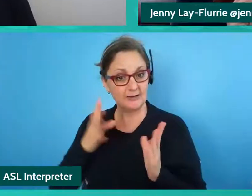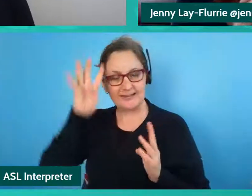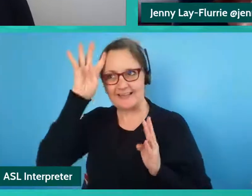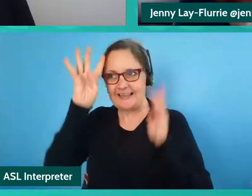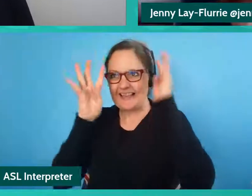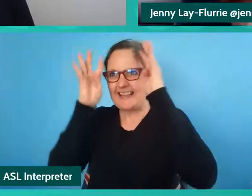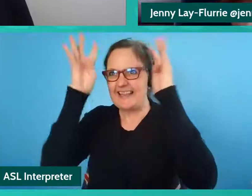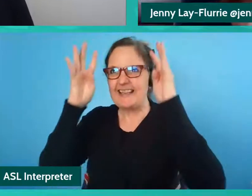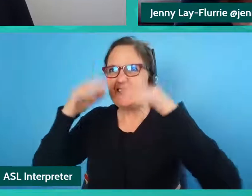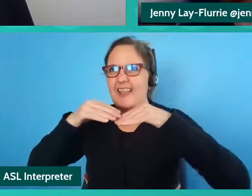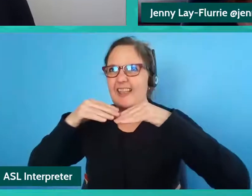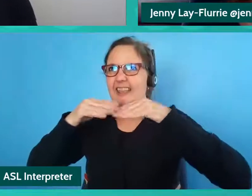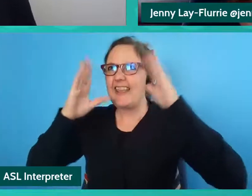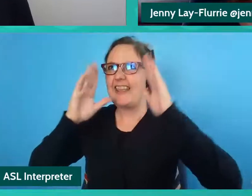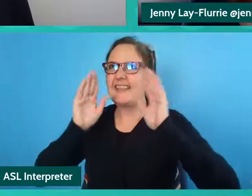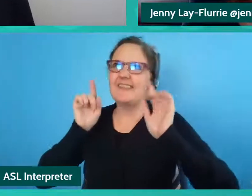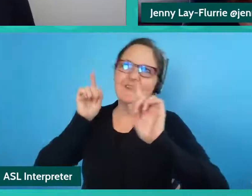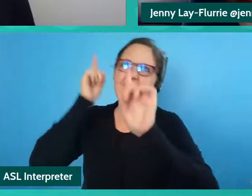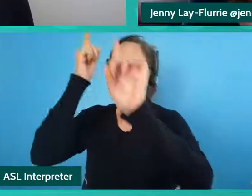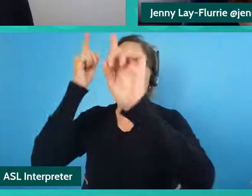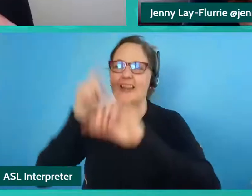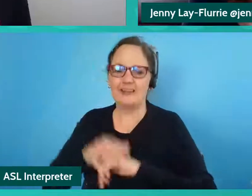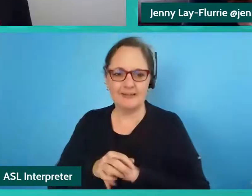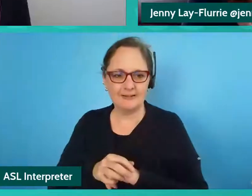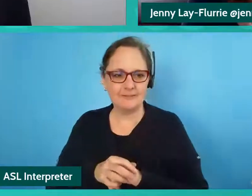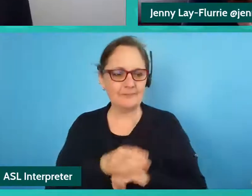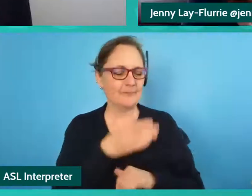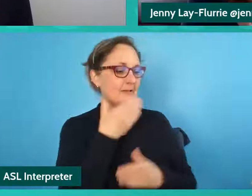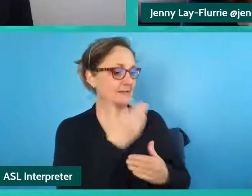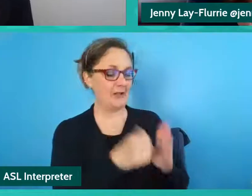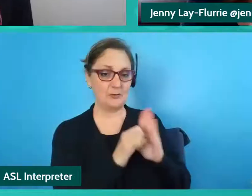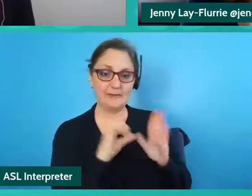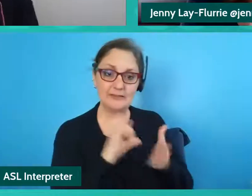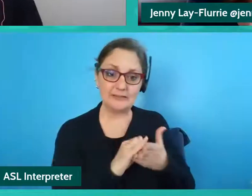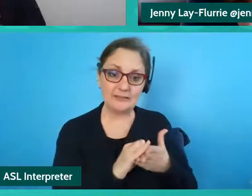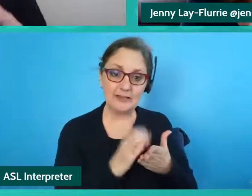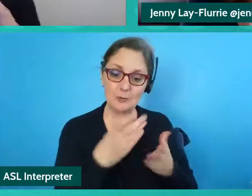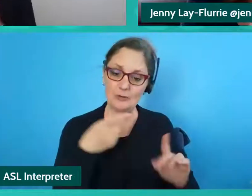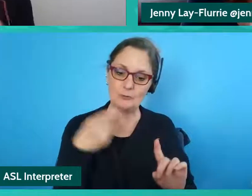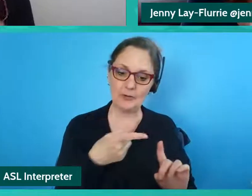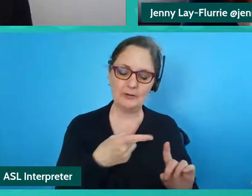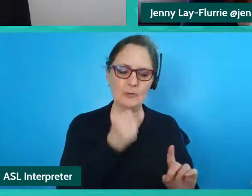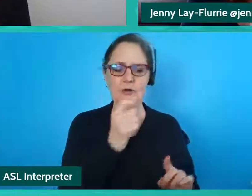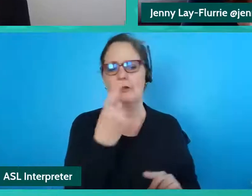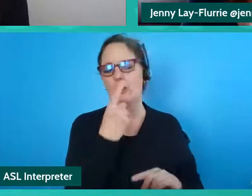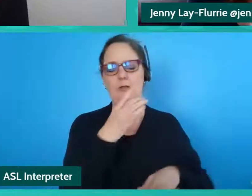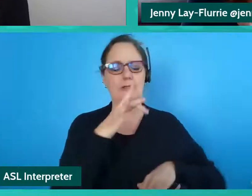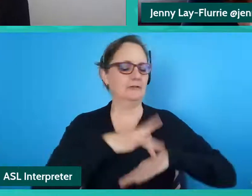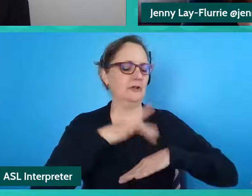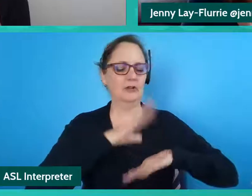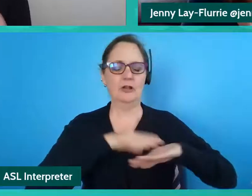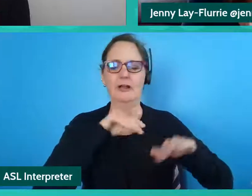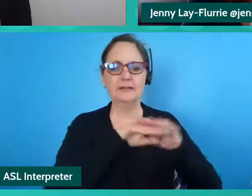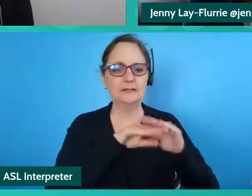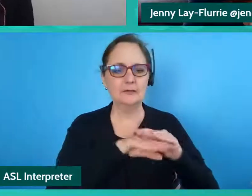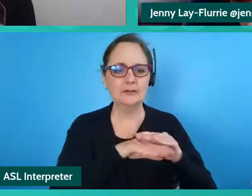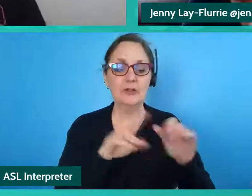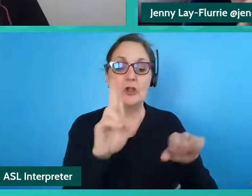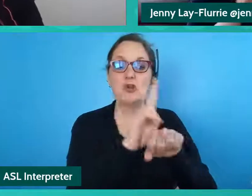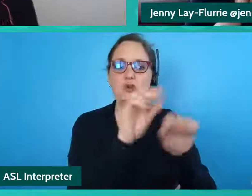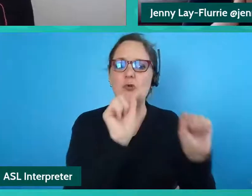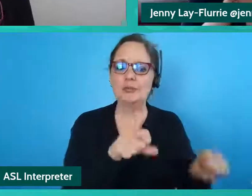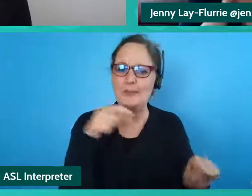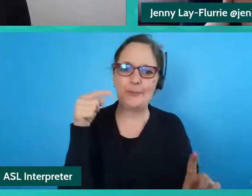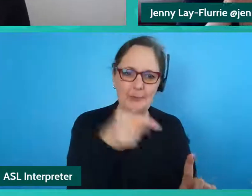for actually laying emphasis on that. And I do want to point out, we will not just be touching on accessibility. We want to make usability as a very